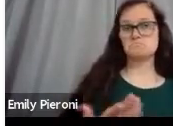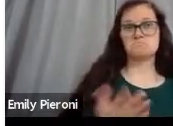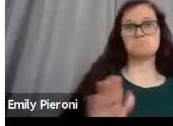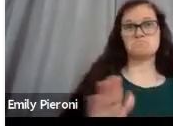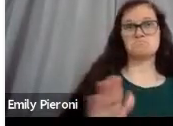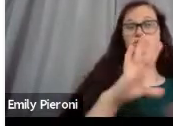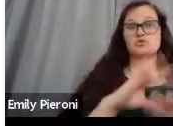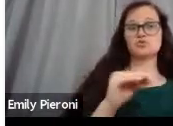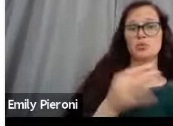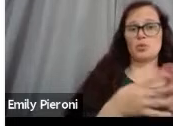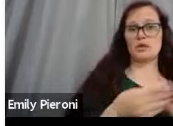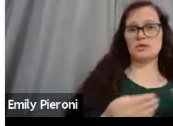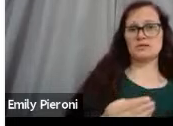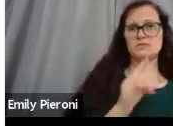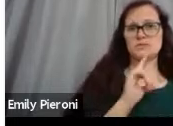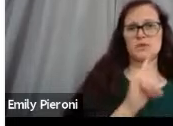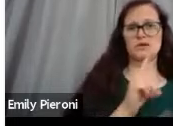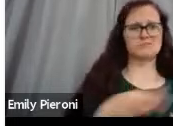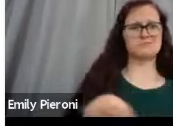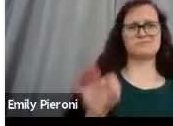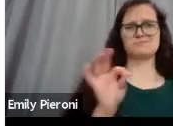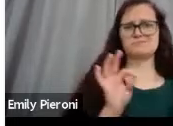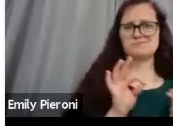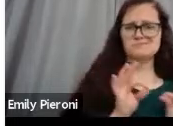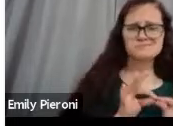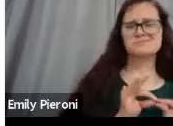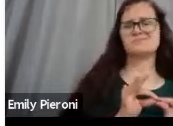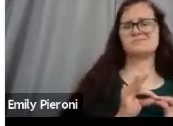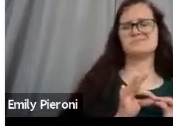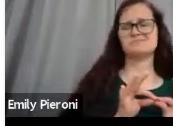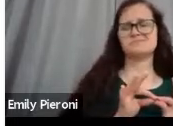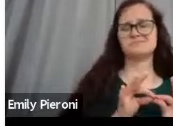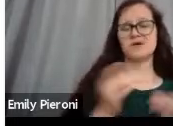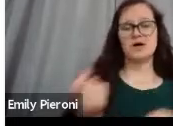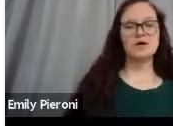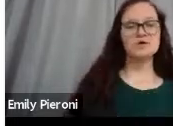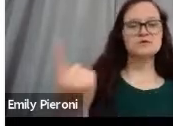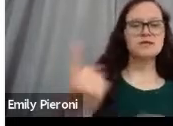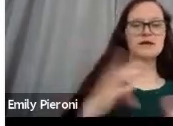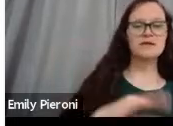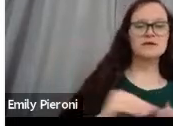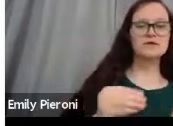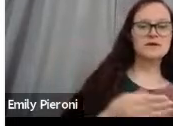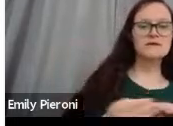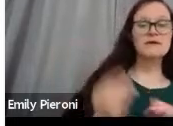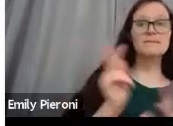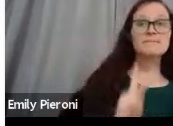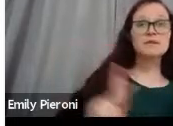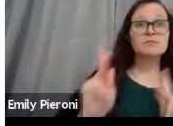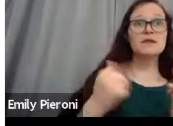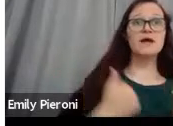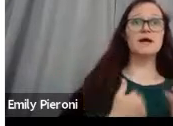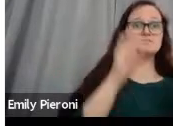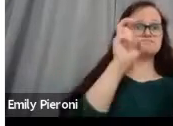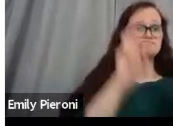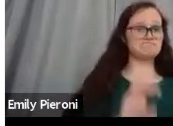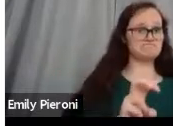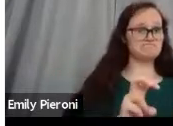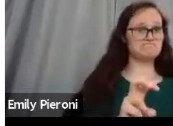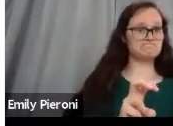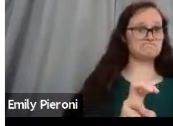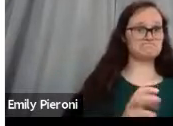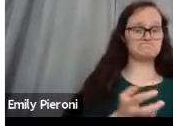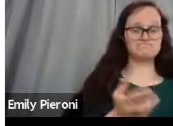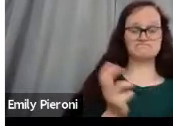think it's really important for us to understand the stories of the people that we are talking with, because their